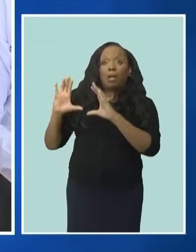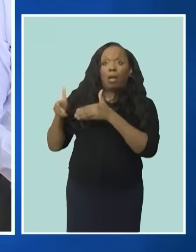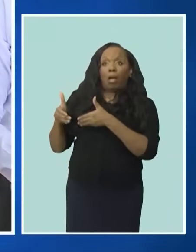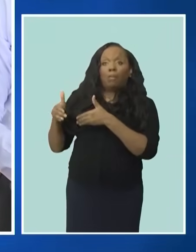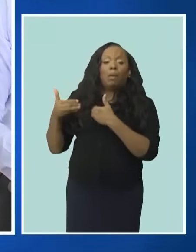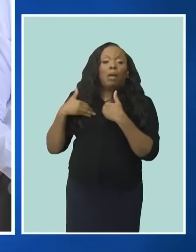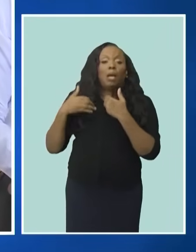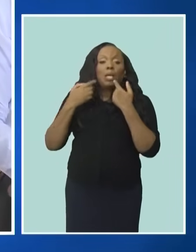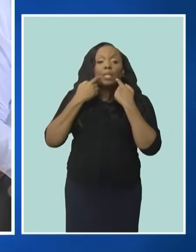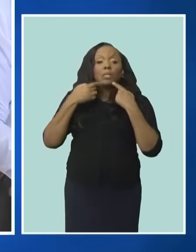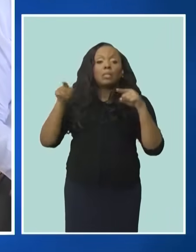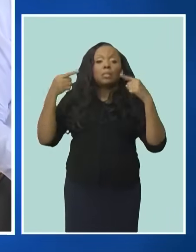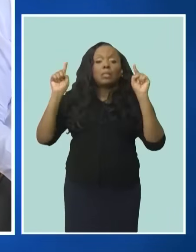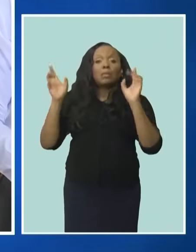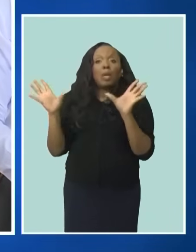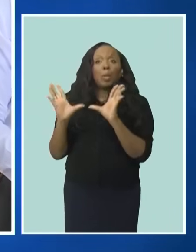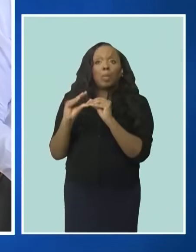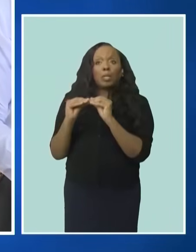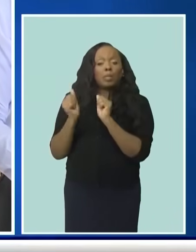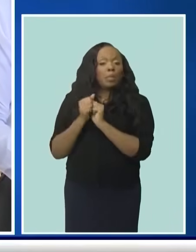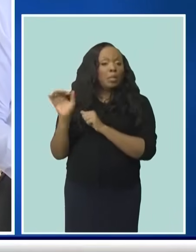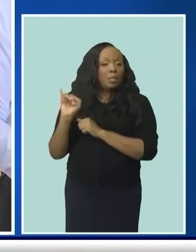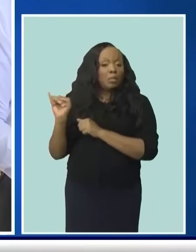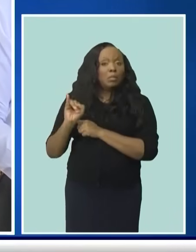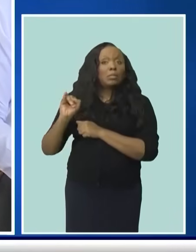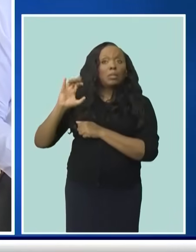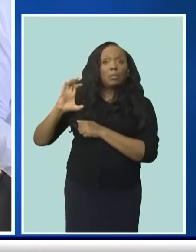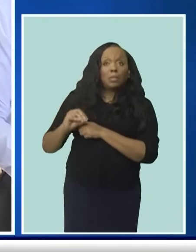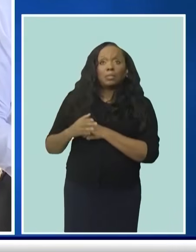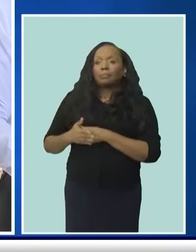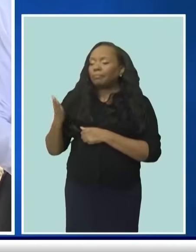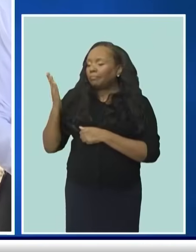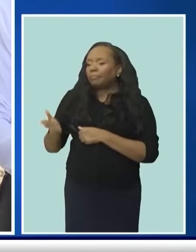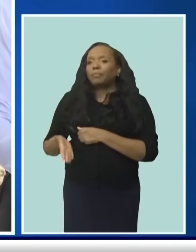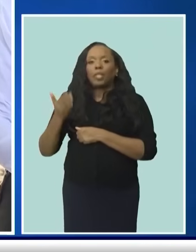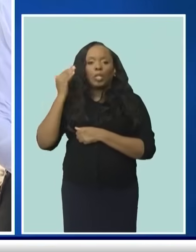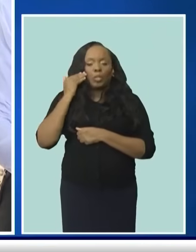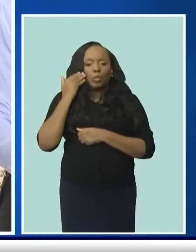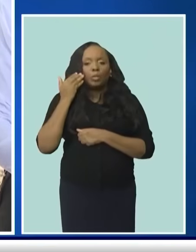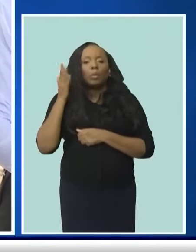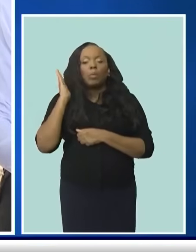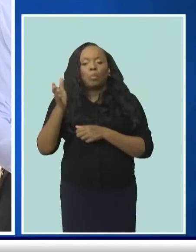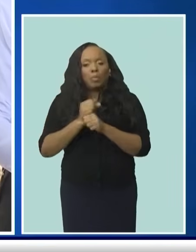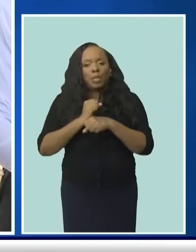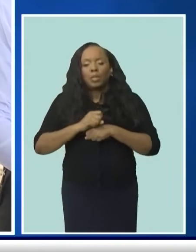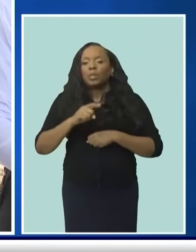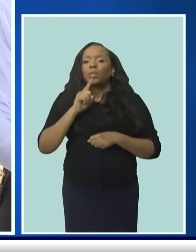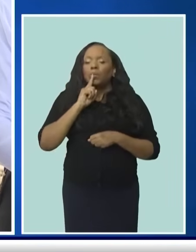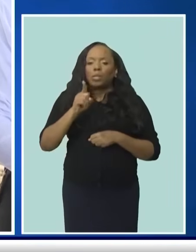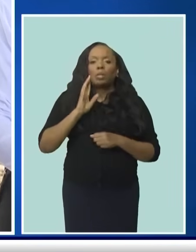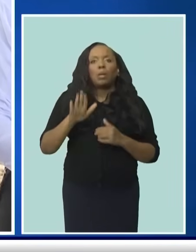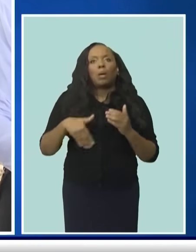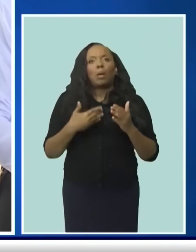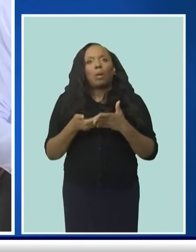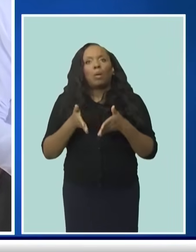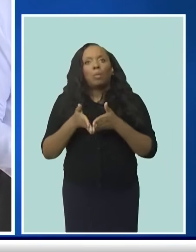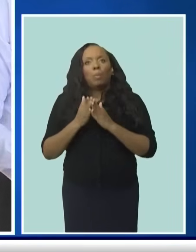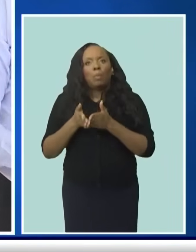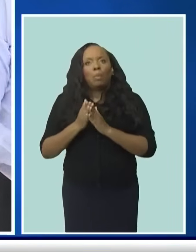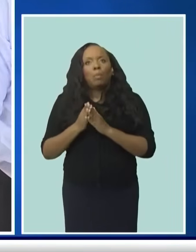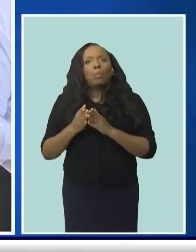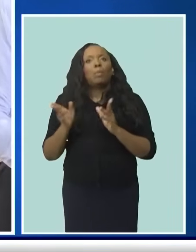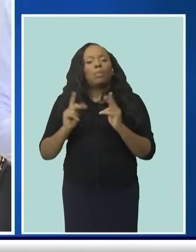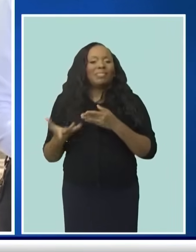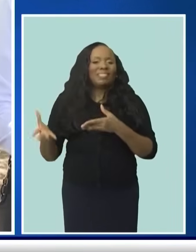with insurance brokers. We know that that is coming as mandatory, and we're going to ensure that all the boat owners are